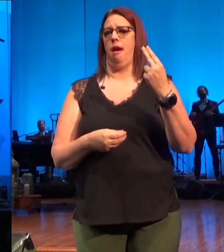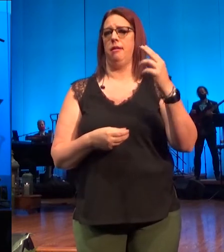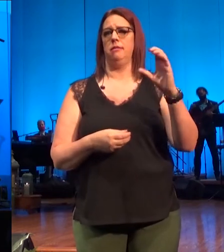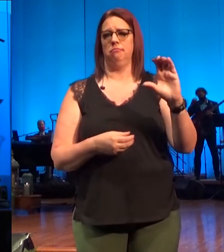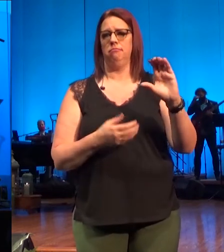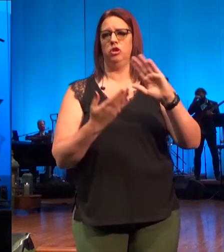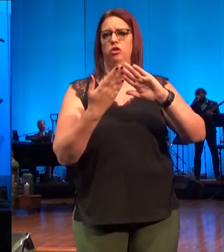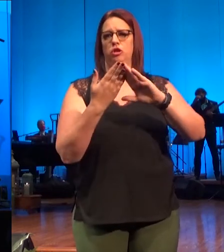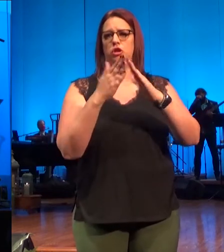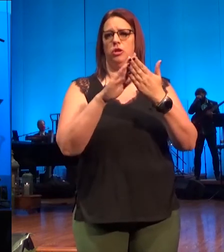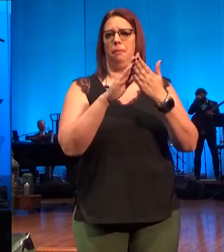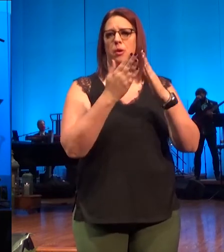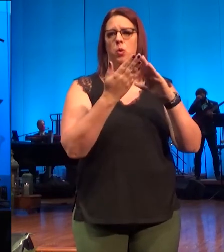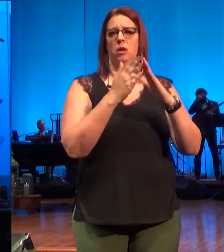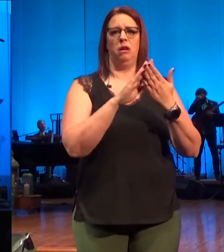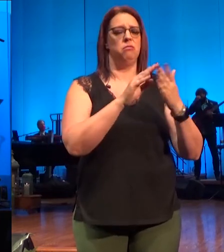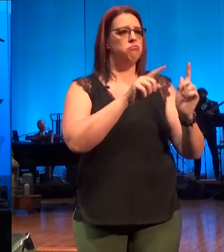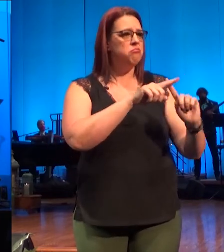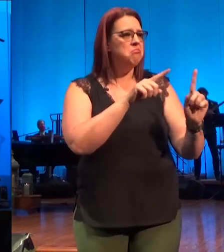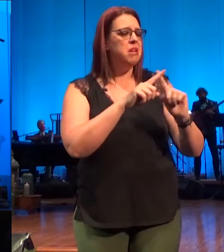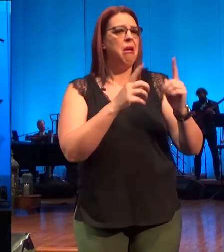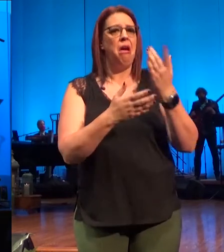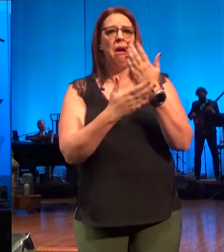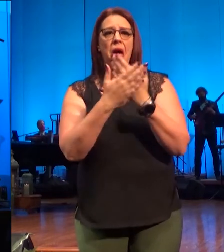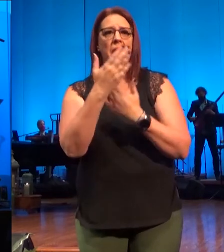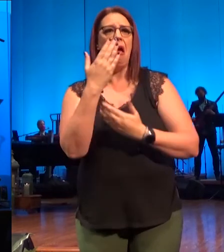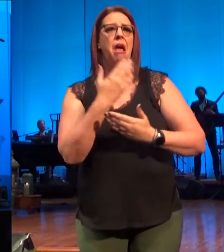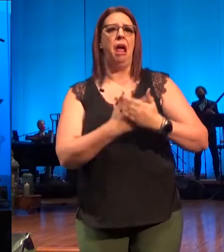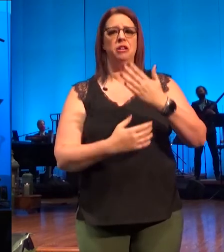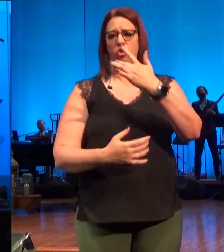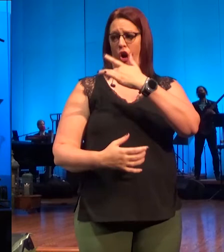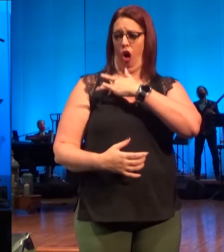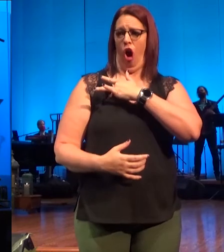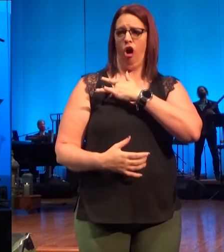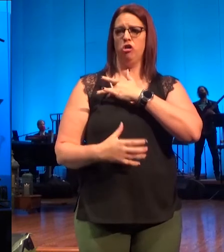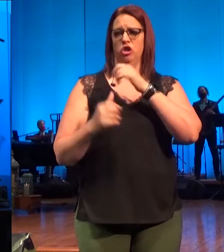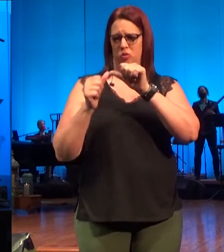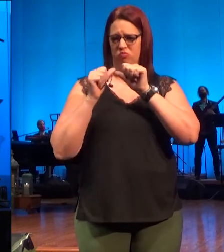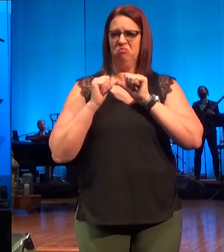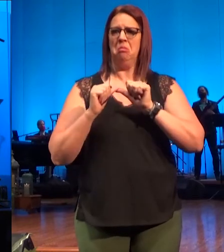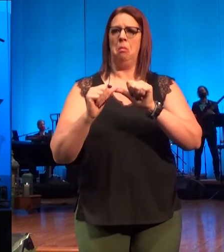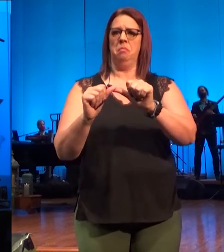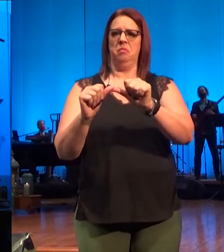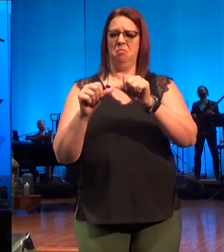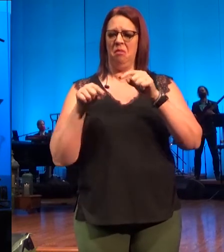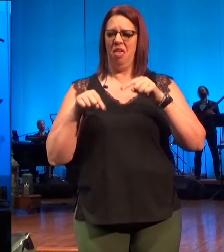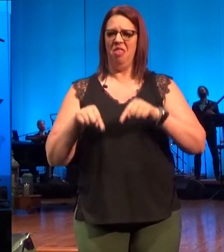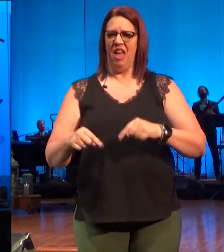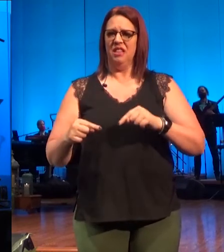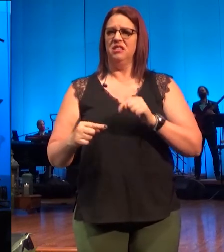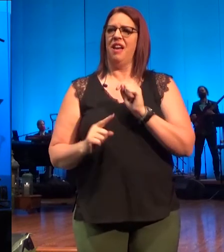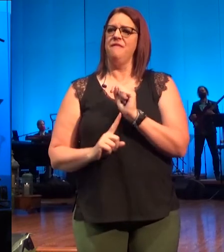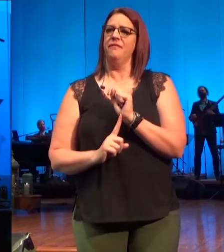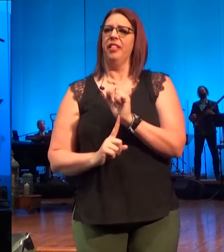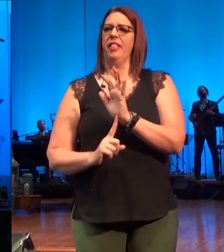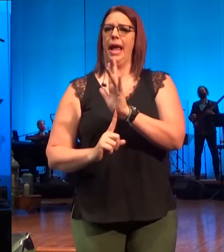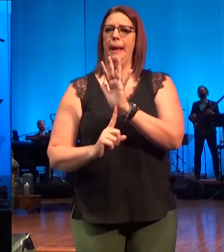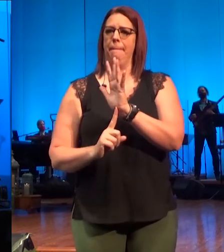for all the hands and hearts that come together to keep this lighthouse burning, that others might find their way